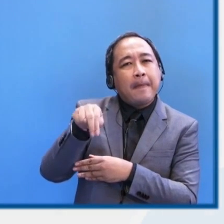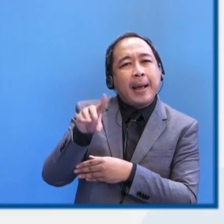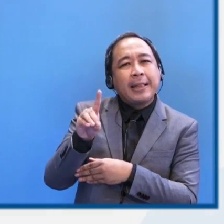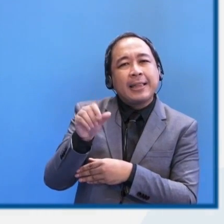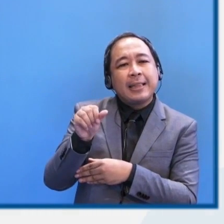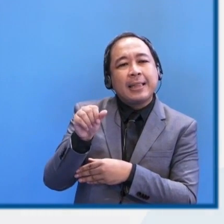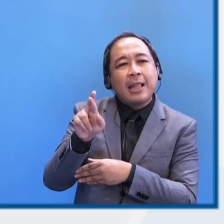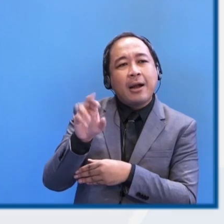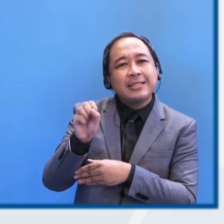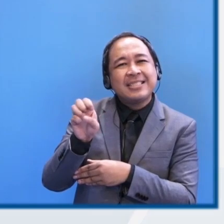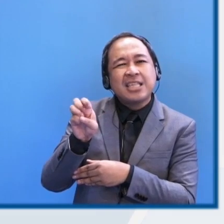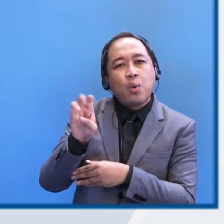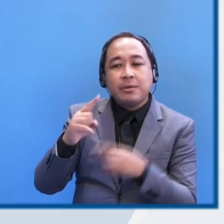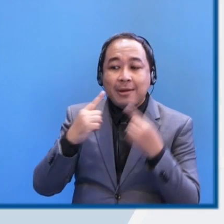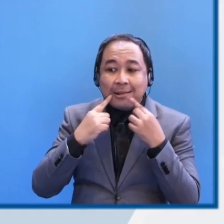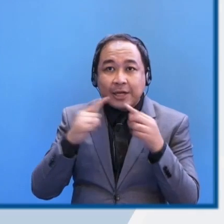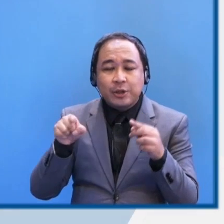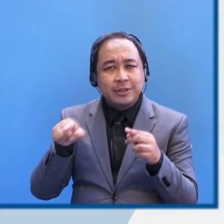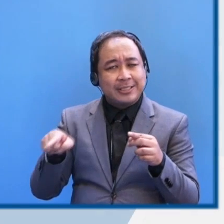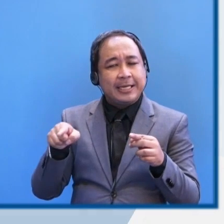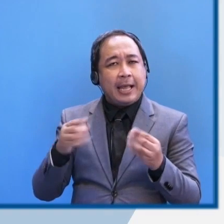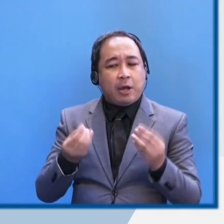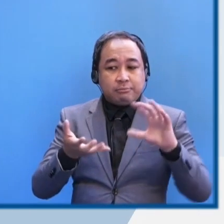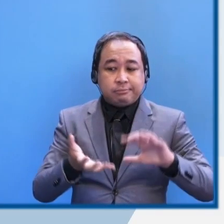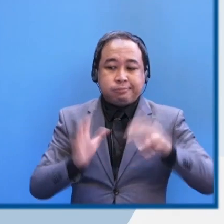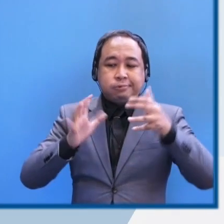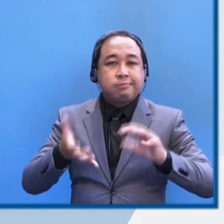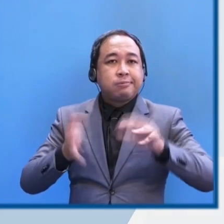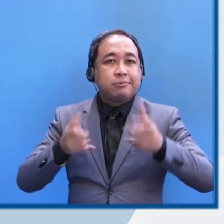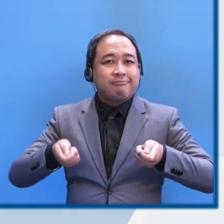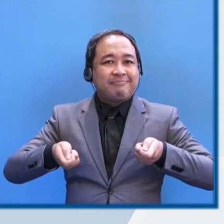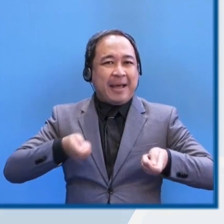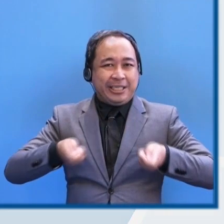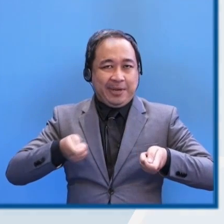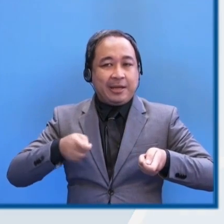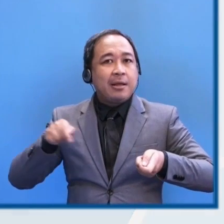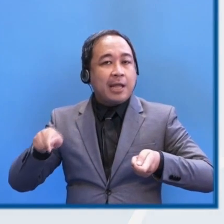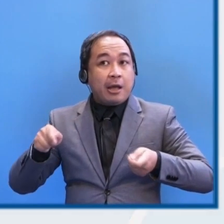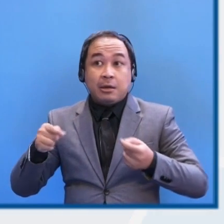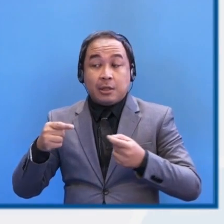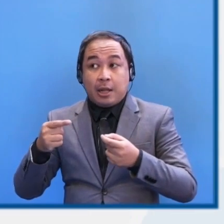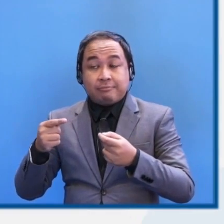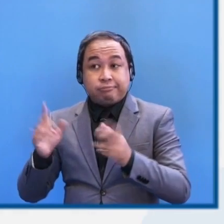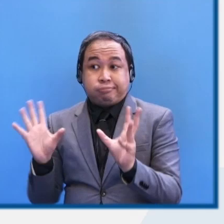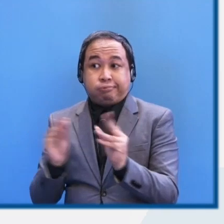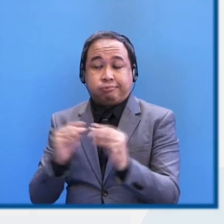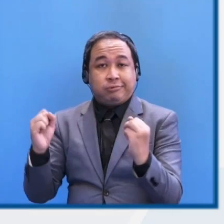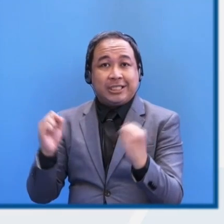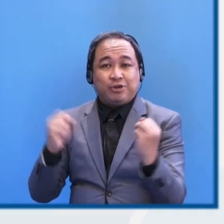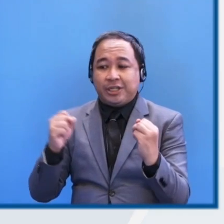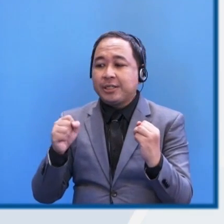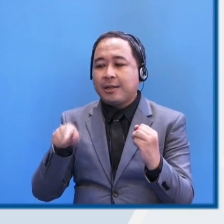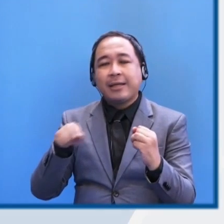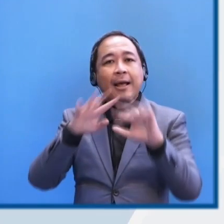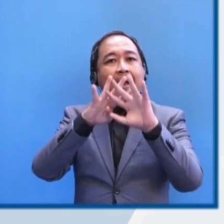link ASEAN responses to emergencies and disasters at the 38th ASEAN Summit in October